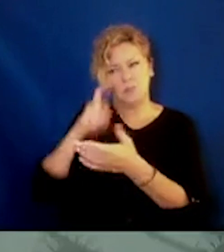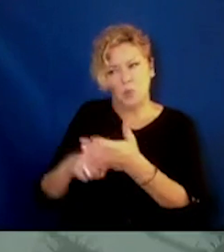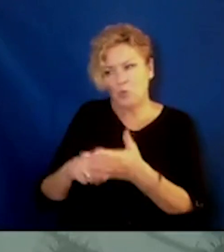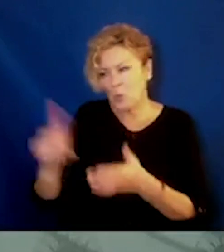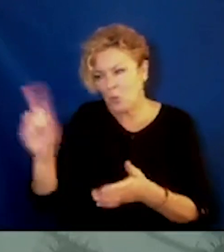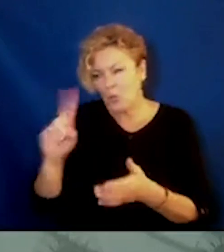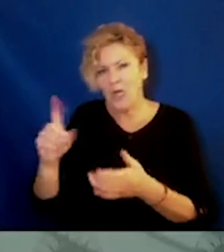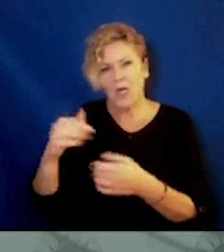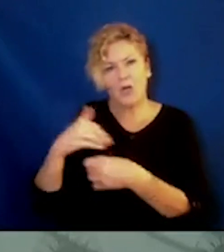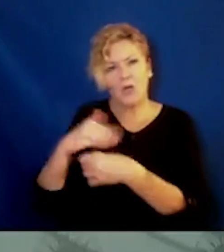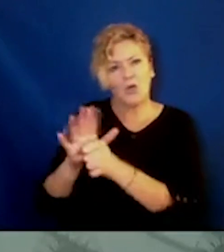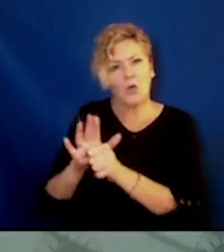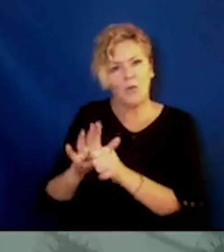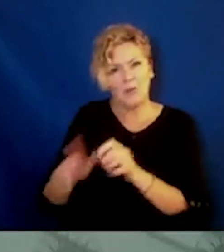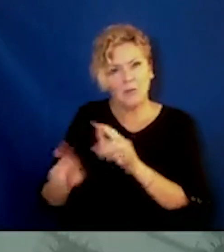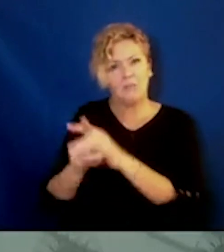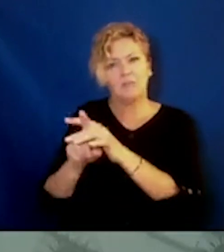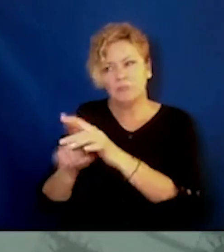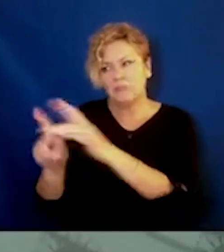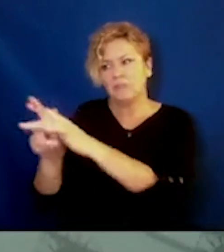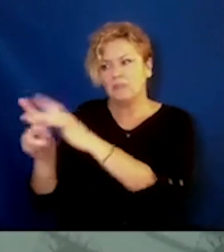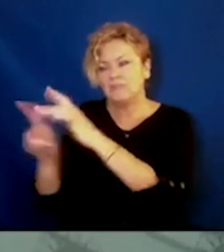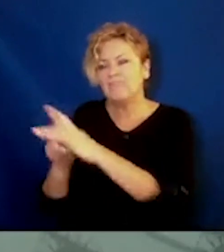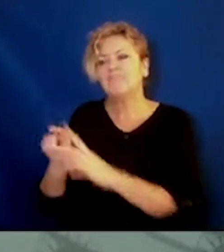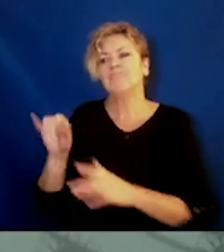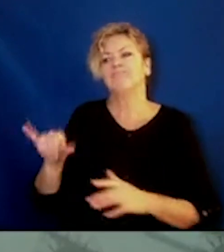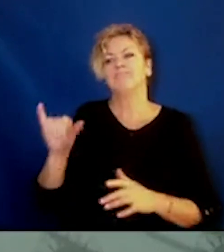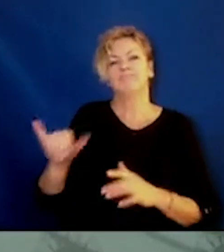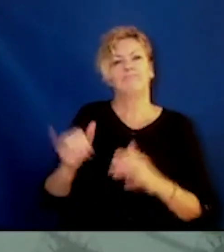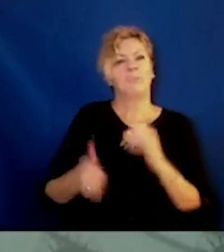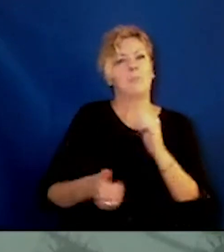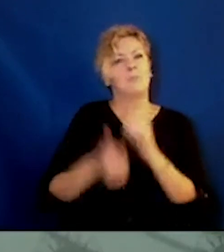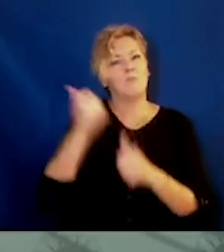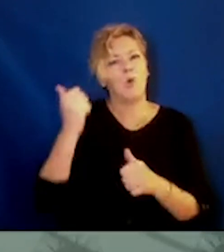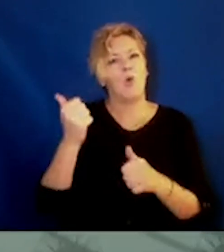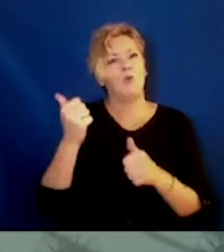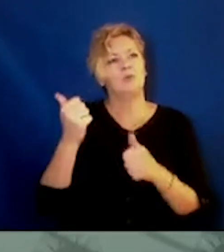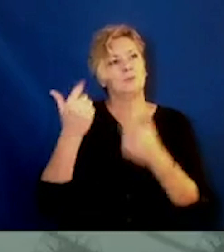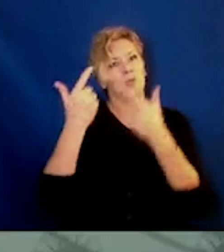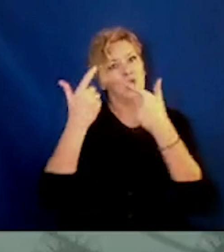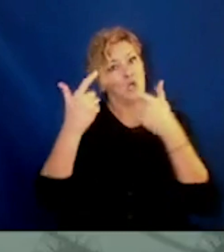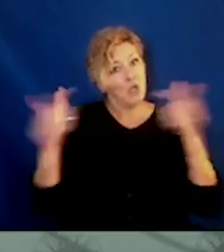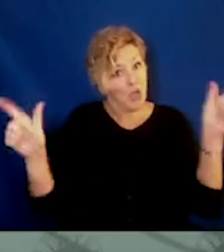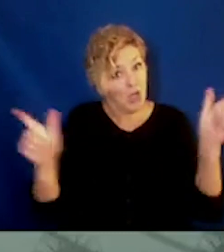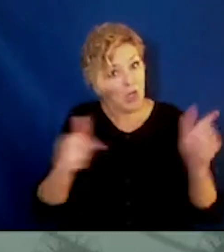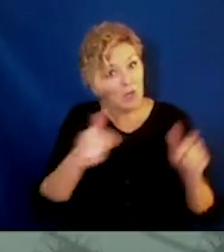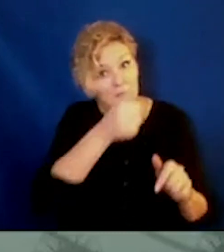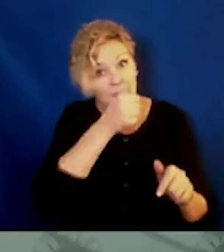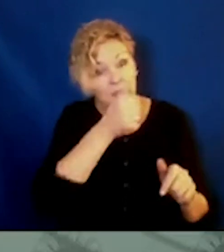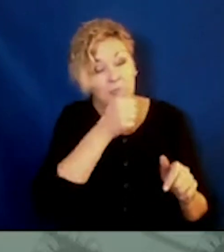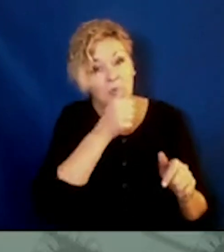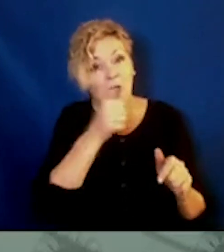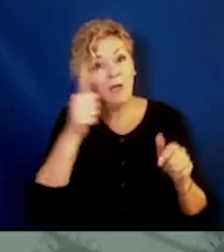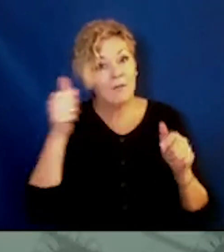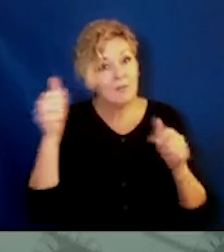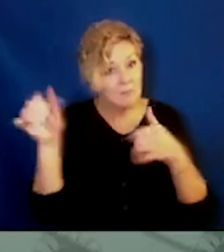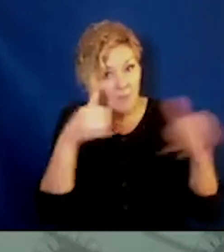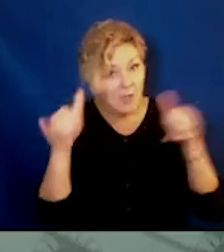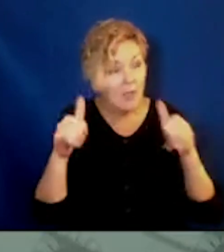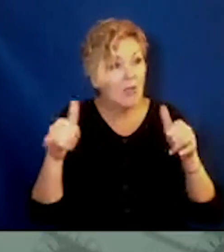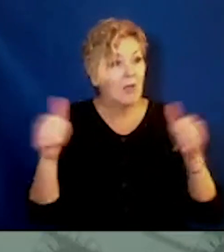and what we've seen in recent weeks is the impact on COVID-19 transmission, principally in Fraser